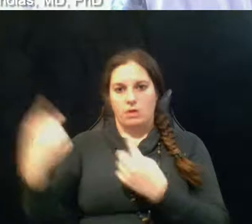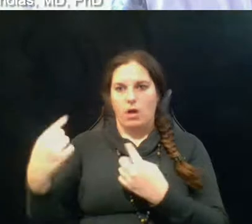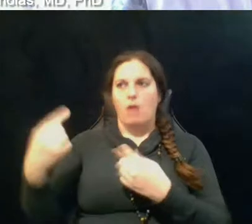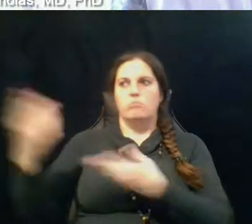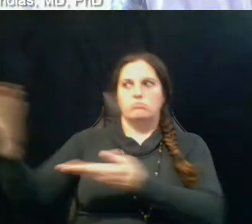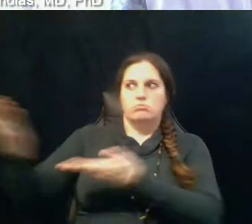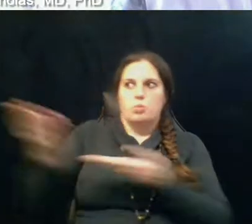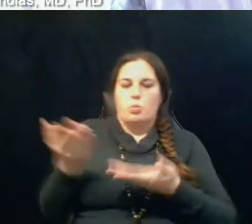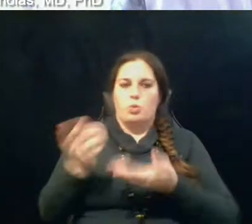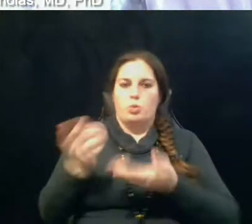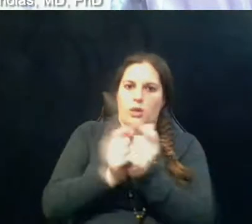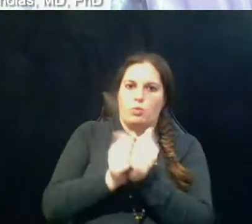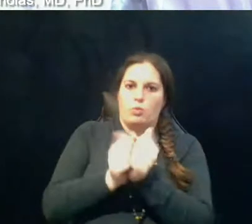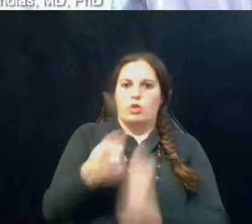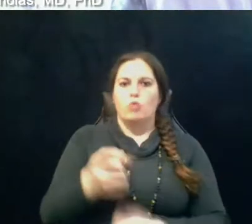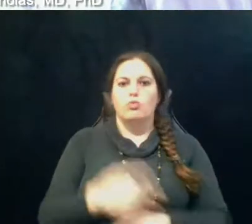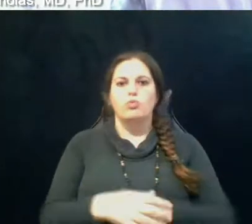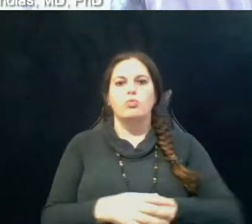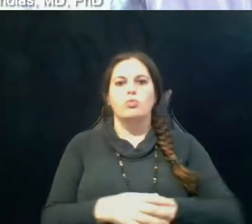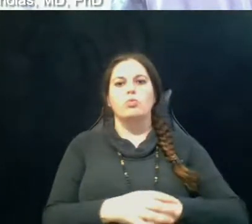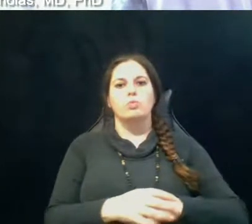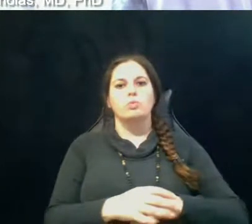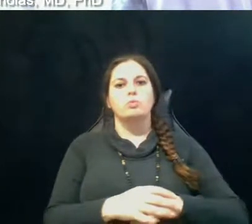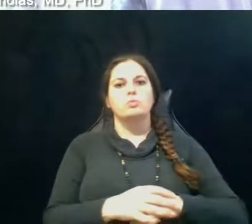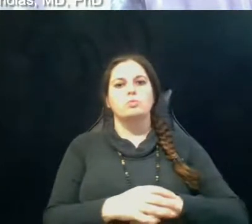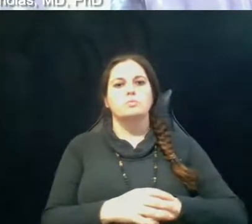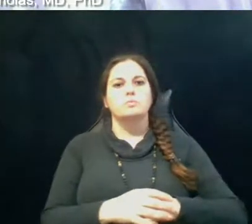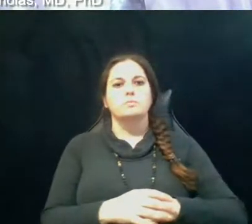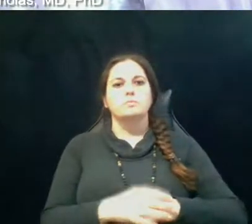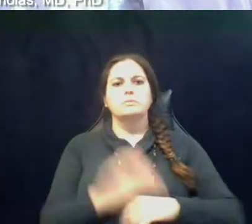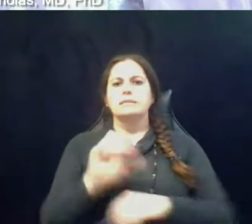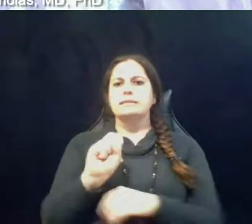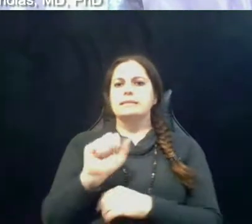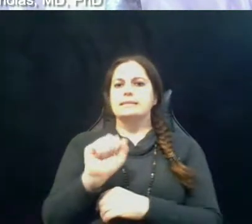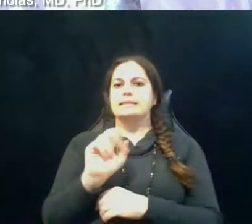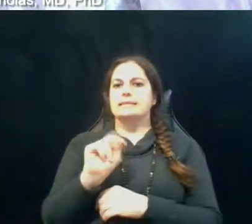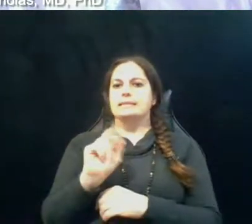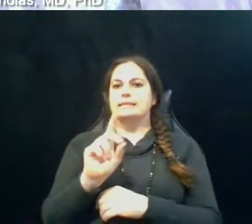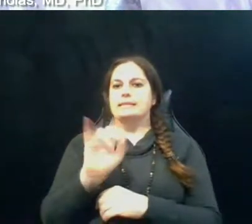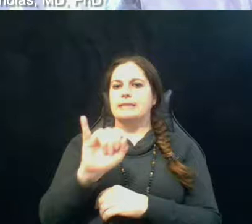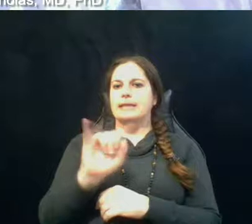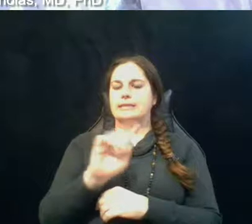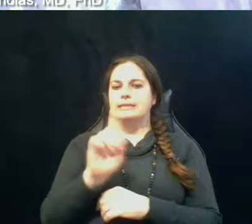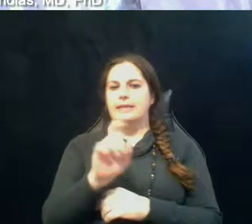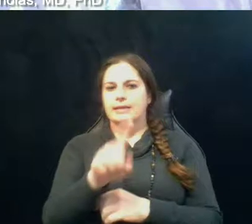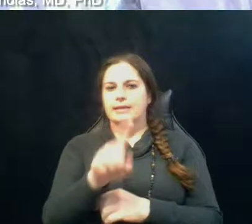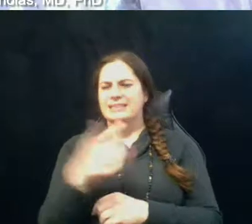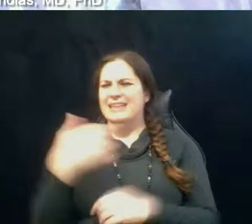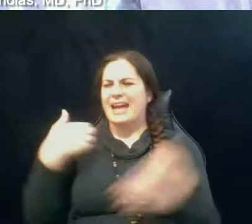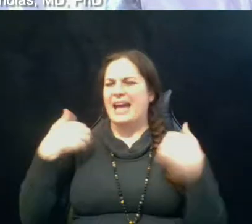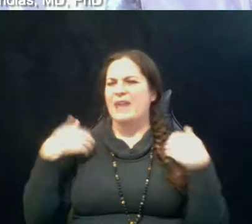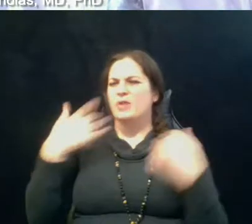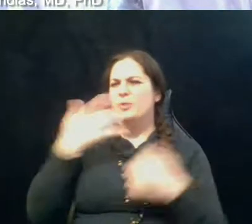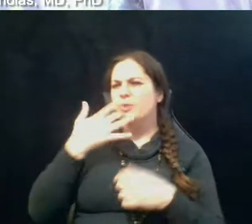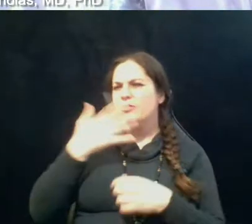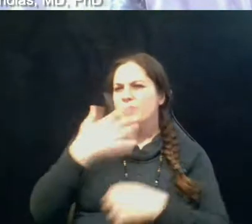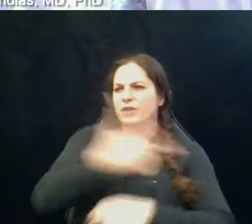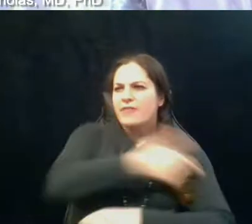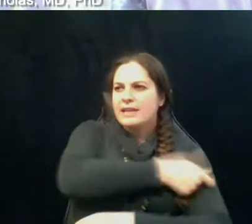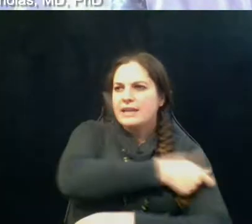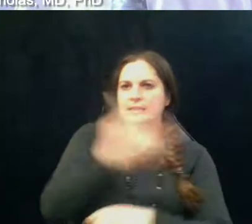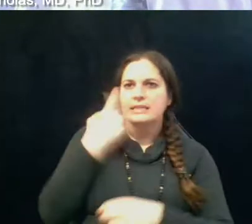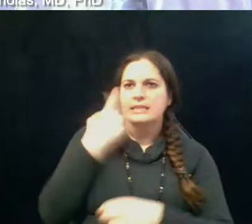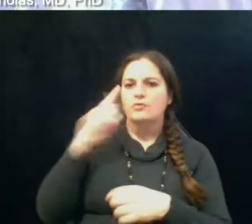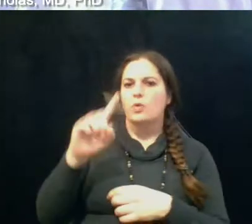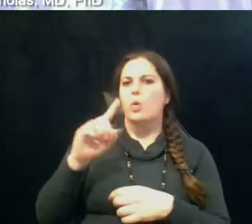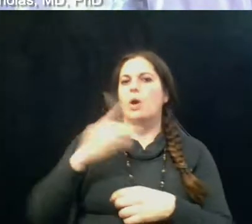there. There's another question. Sandy is asking if there's a preferred vaccine that she should be allowed to give her son.